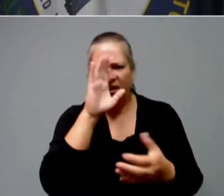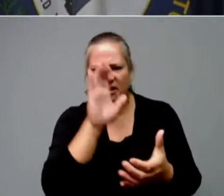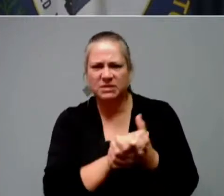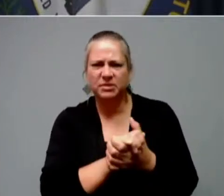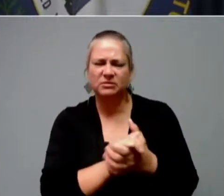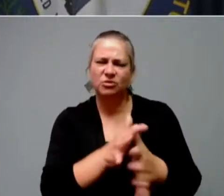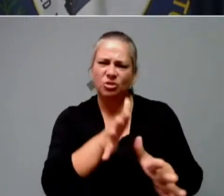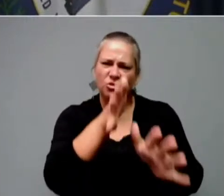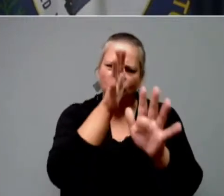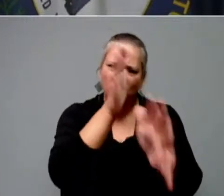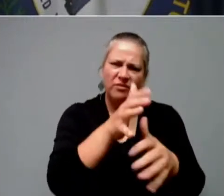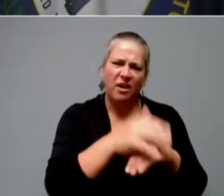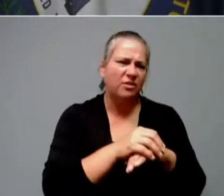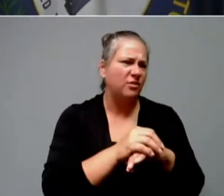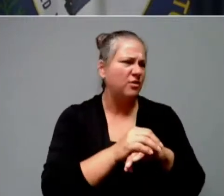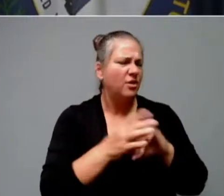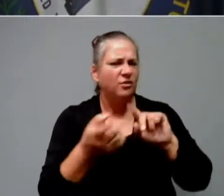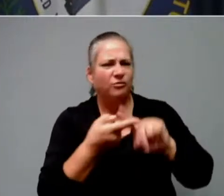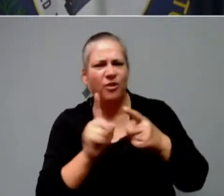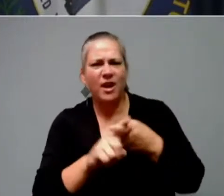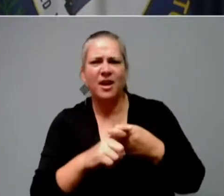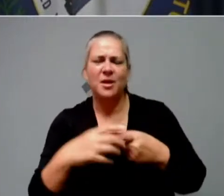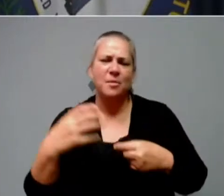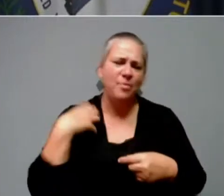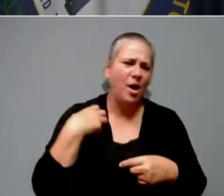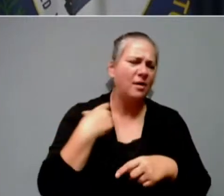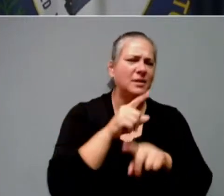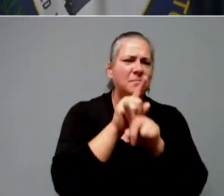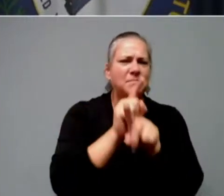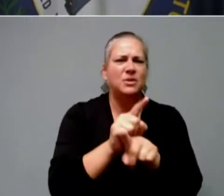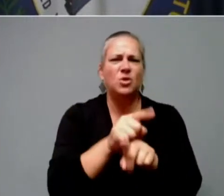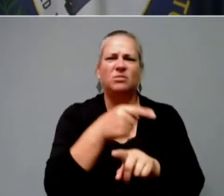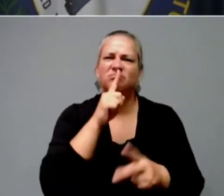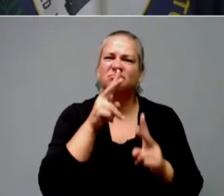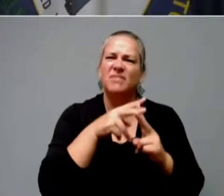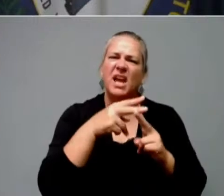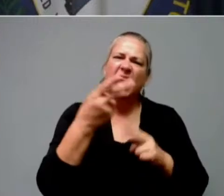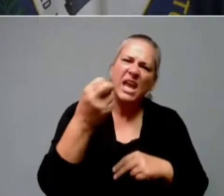friends, bosses, mentors, and heroes